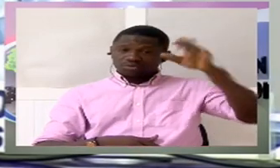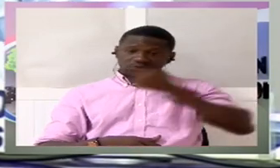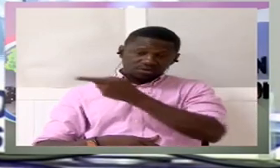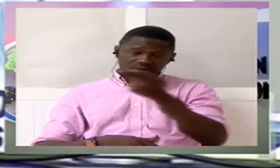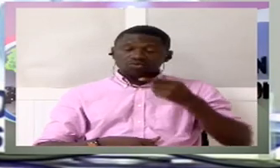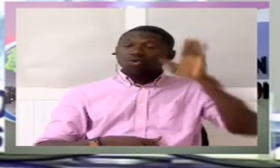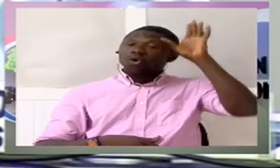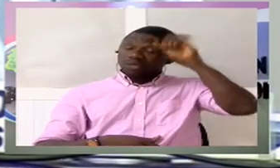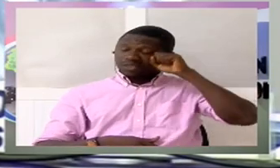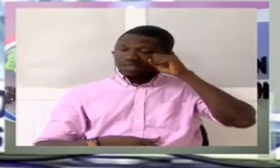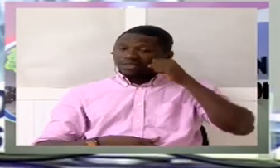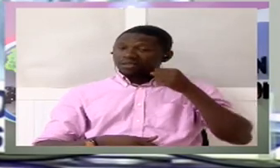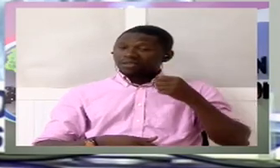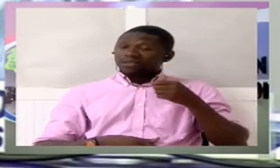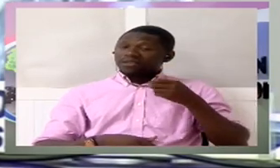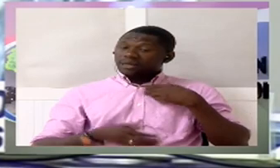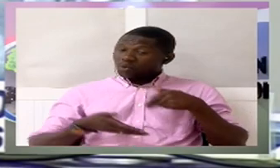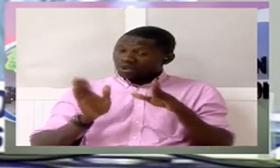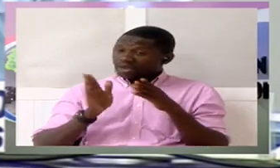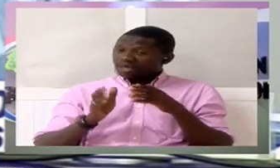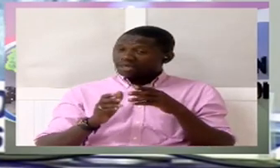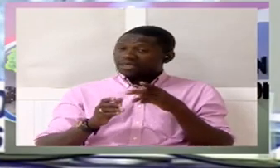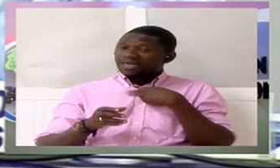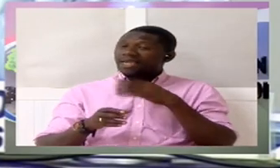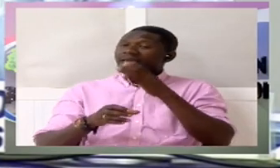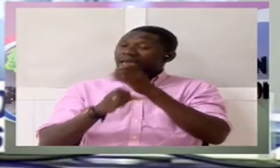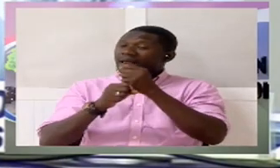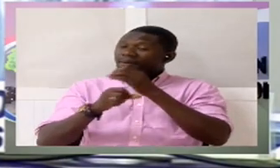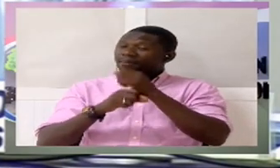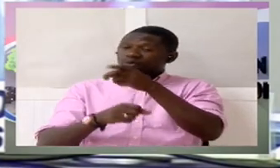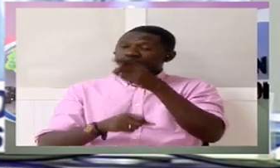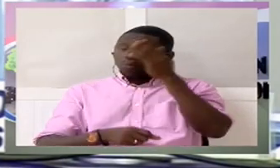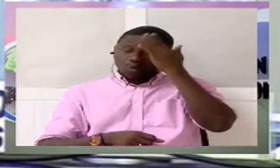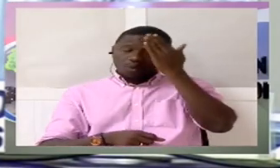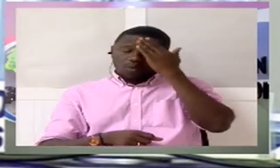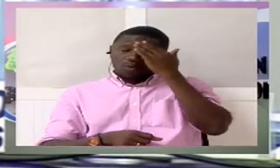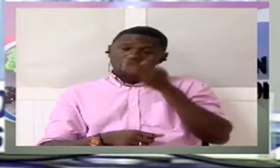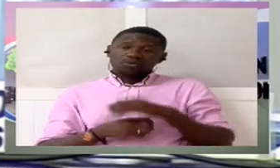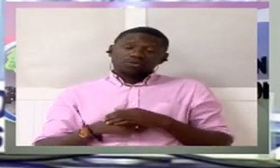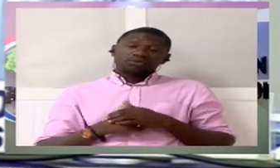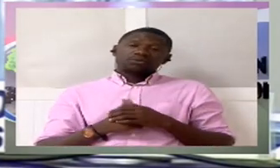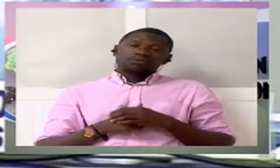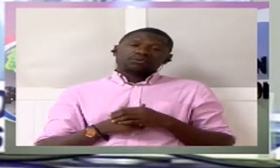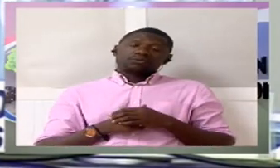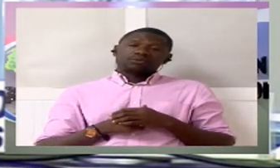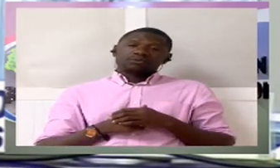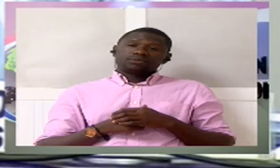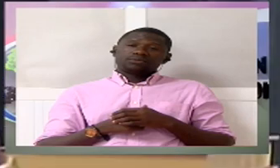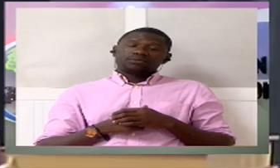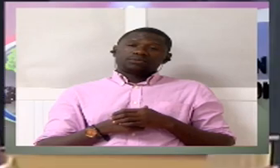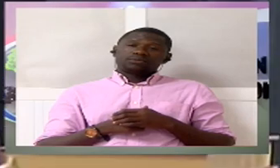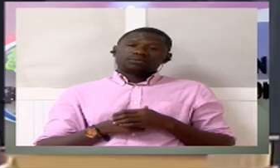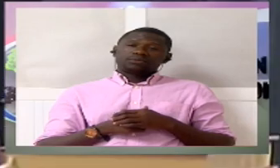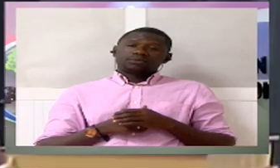that worked for you. Ru commission osalo ko men tamata iteye hanfo yakeno. Proceed please.